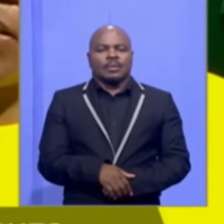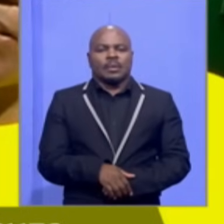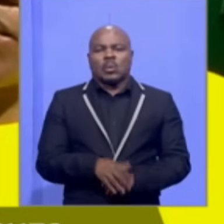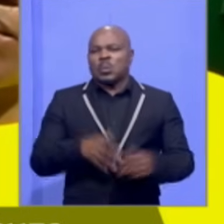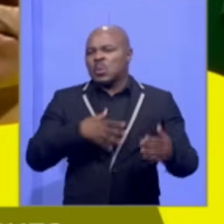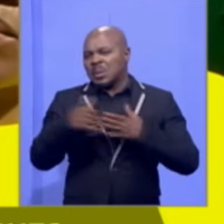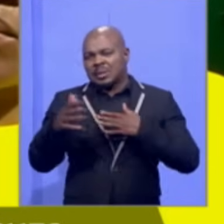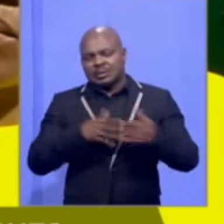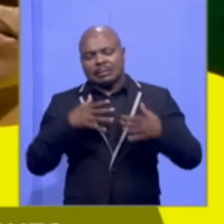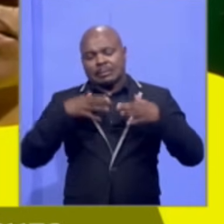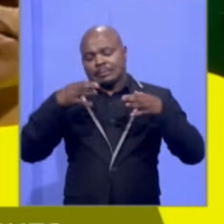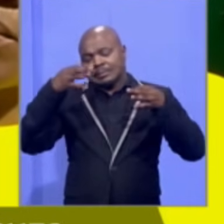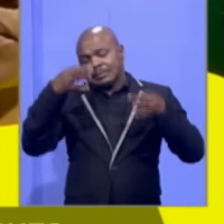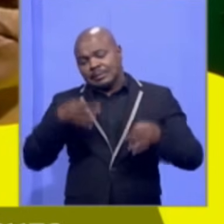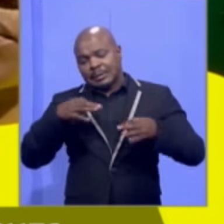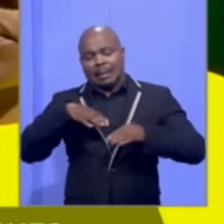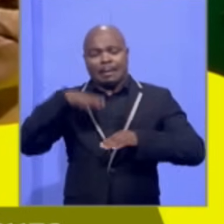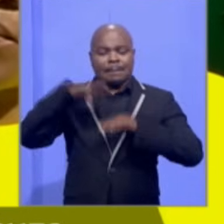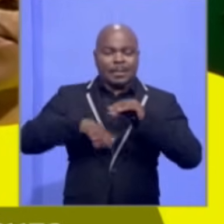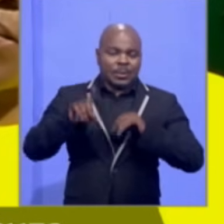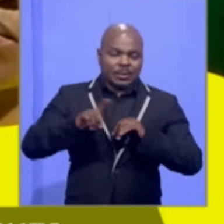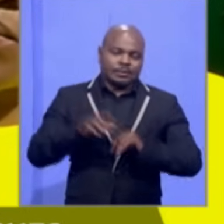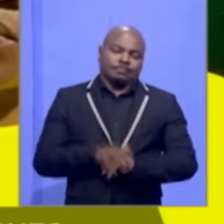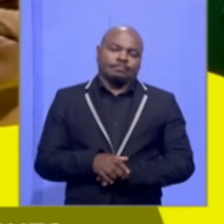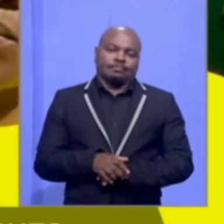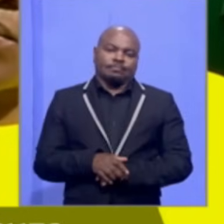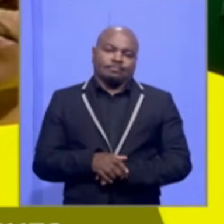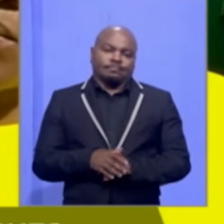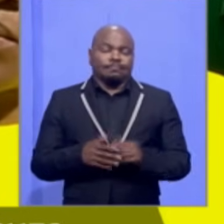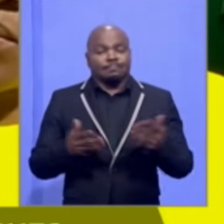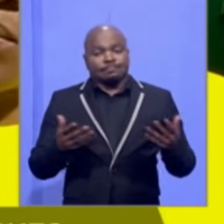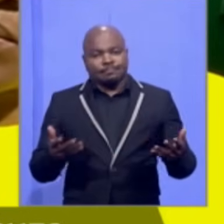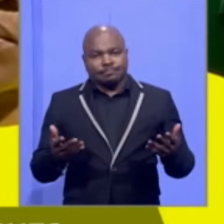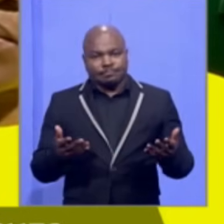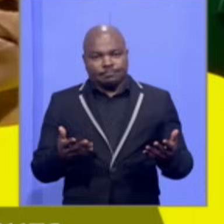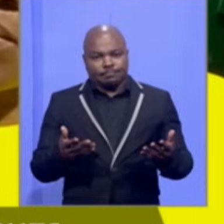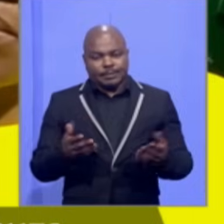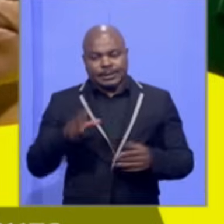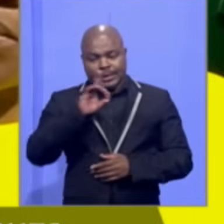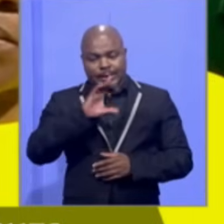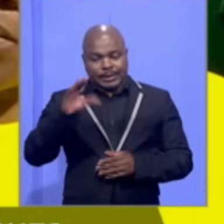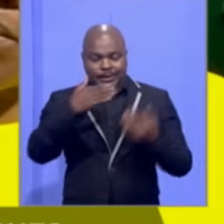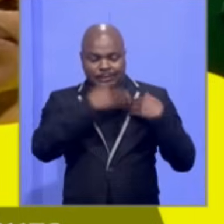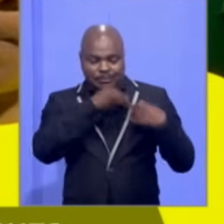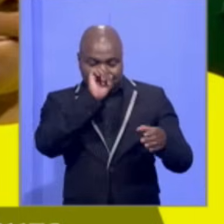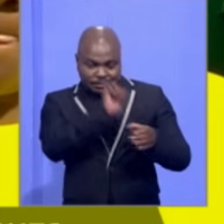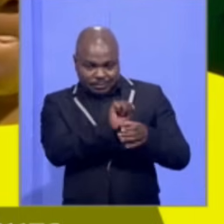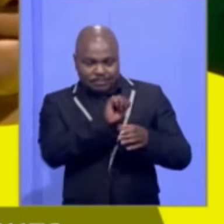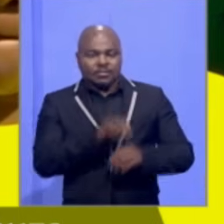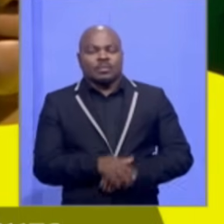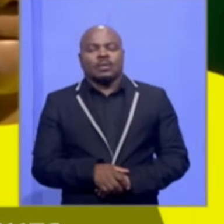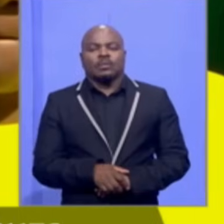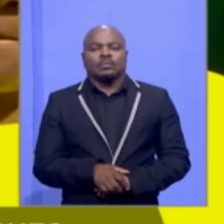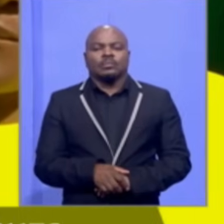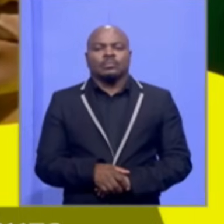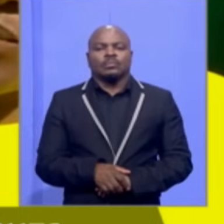Whatever the verdict, it will be upon the DC. And